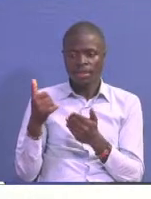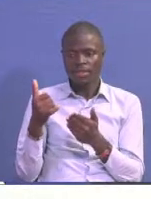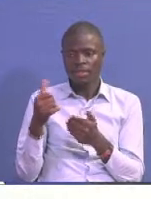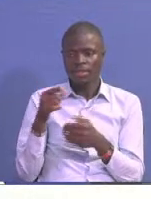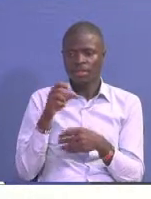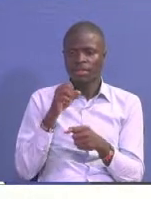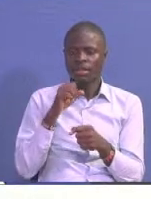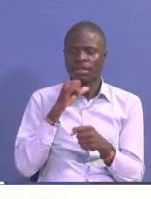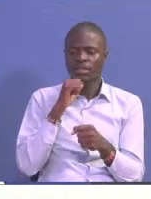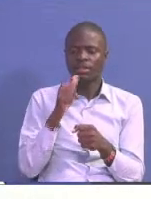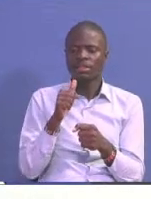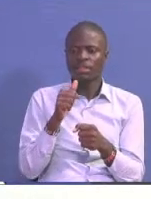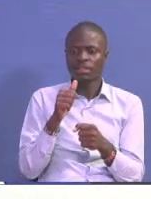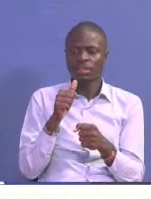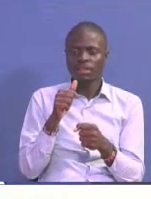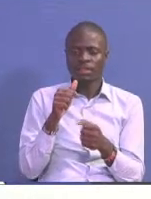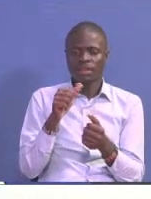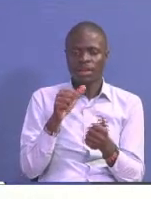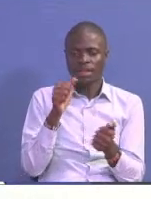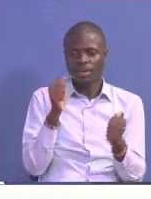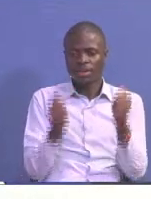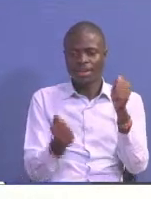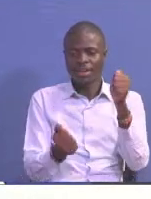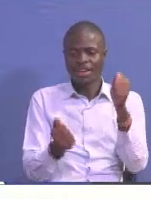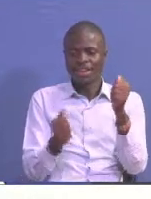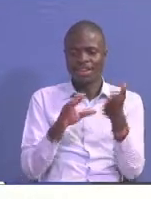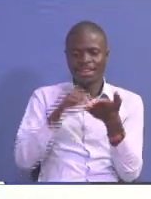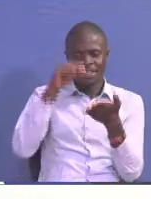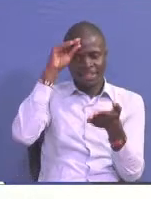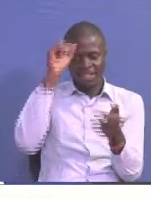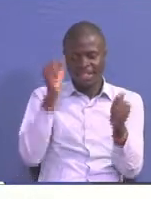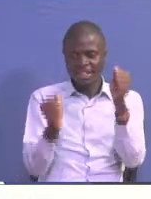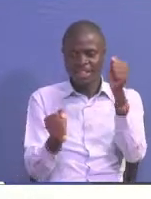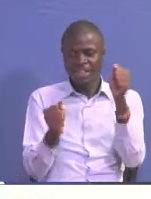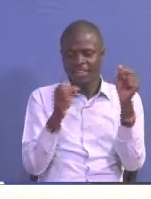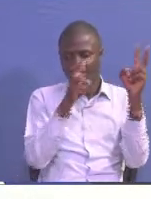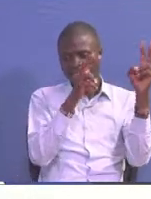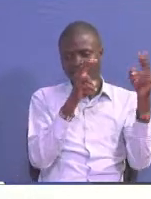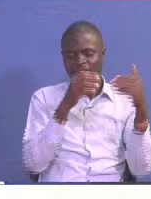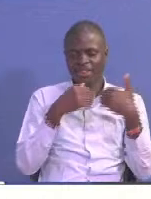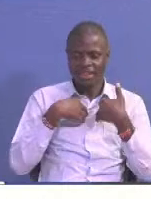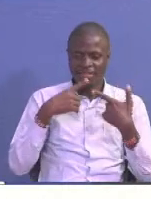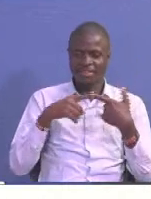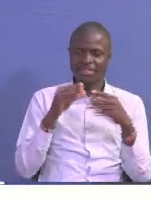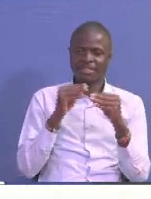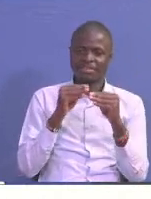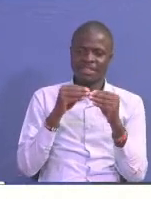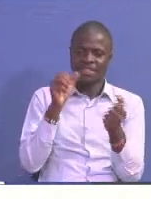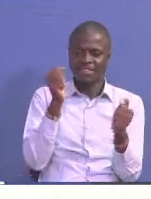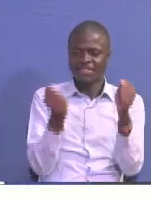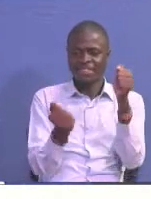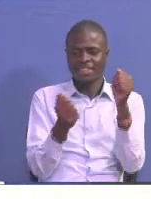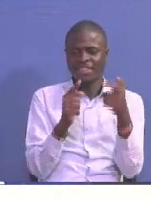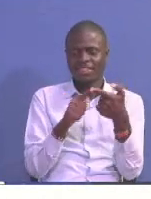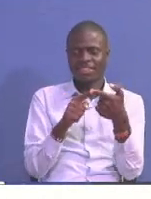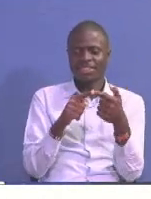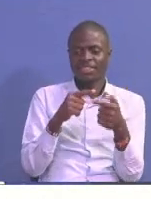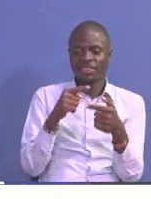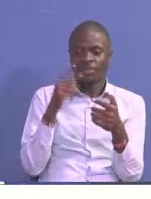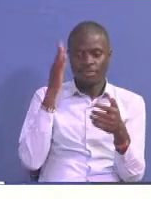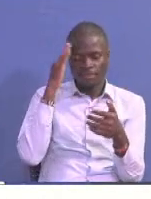cannot learn driving theoretically. You have to get into a vehicle, a motor vehicle, to be able to